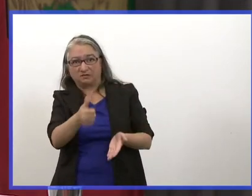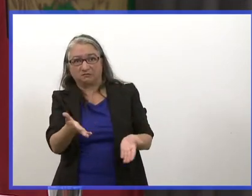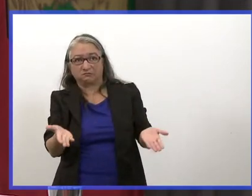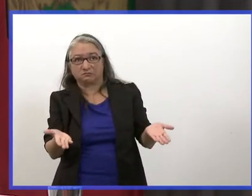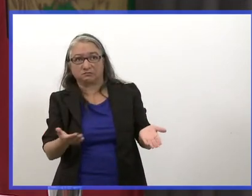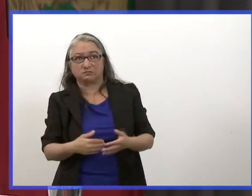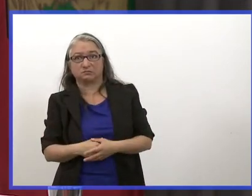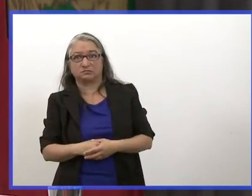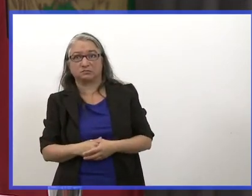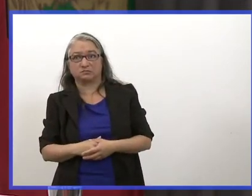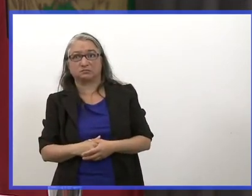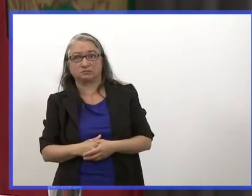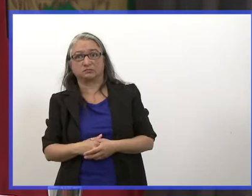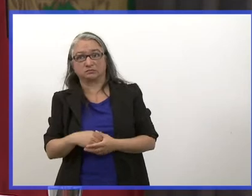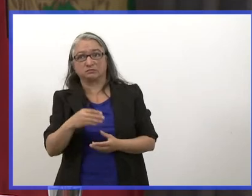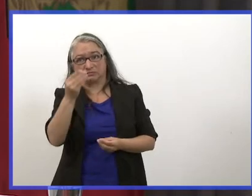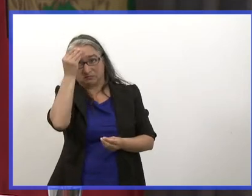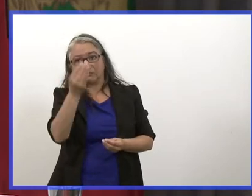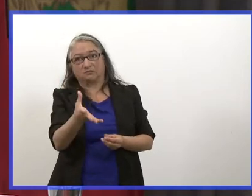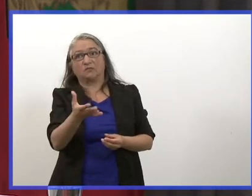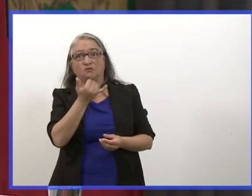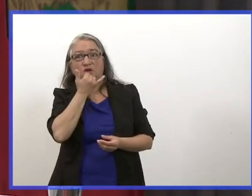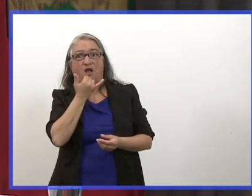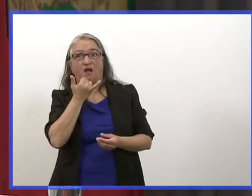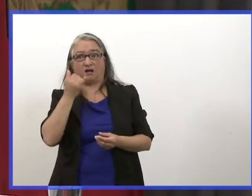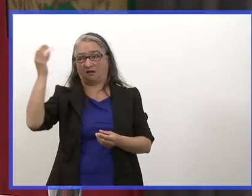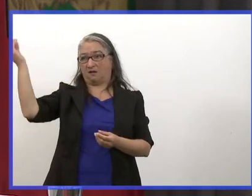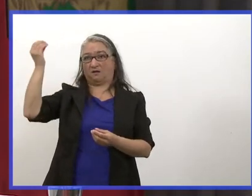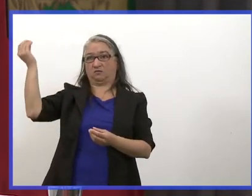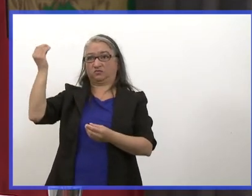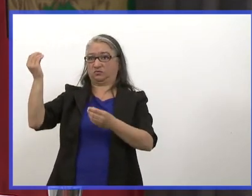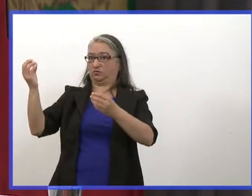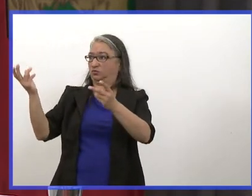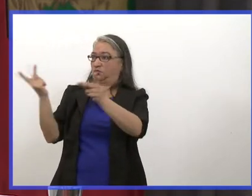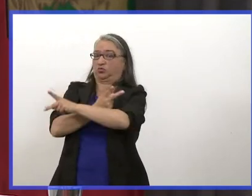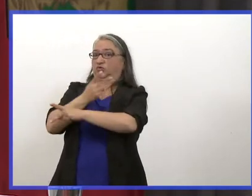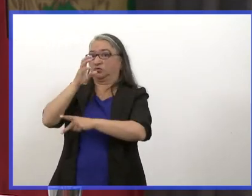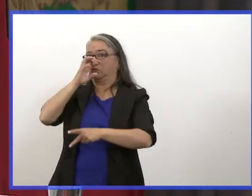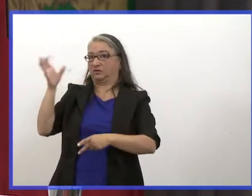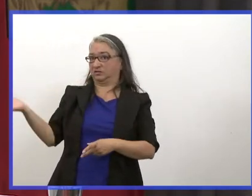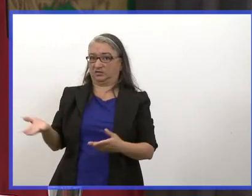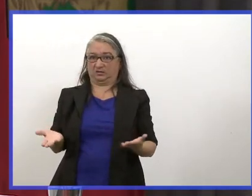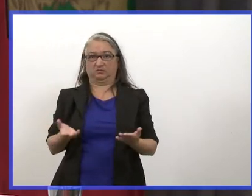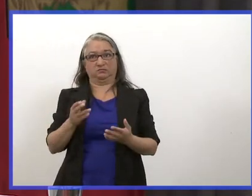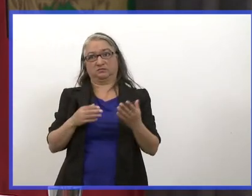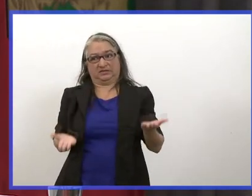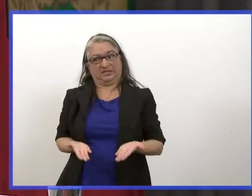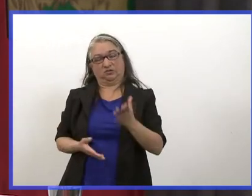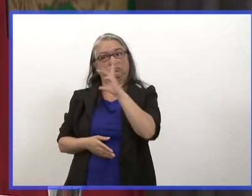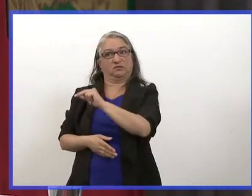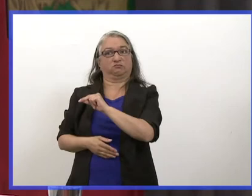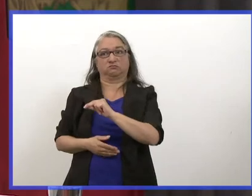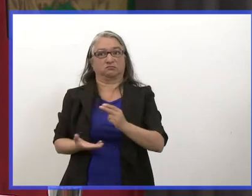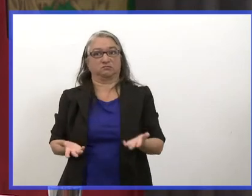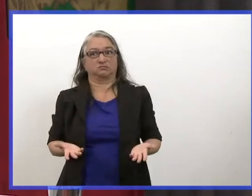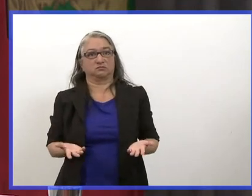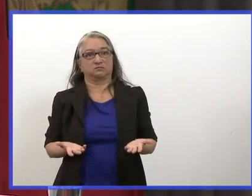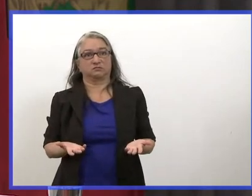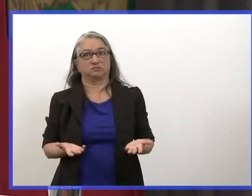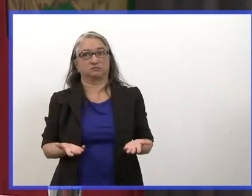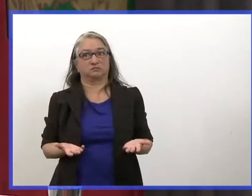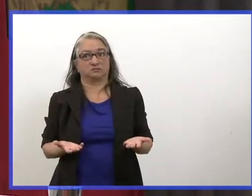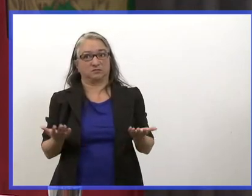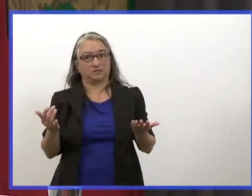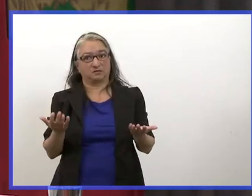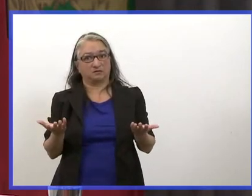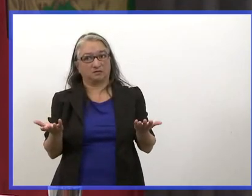And secondly, when we need help, we ask for it, and we're getting it from Ontario right now. We also need help from